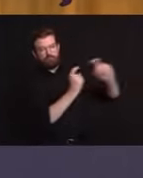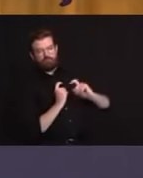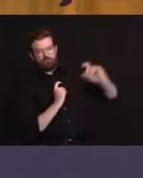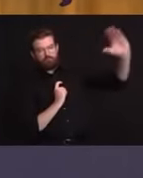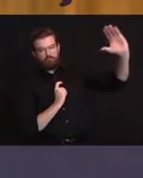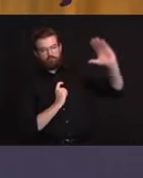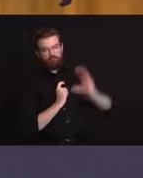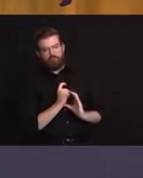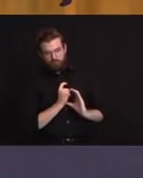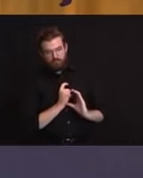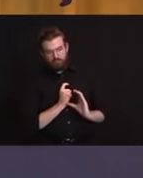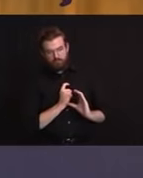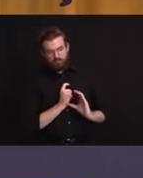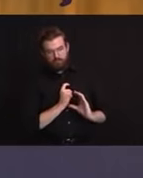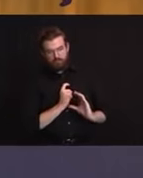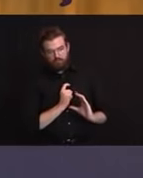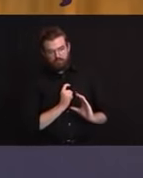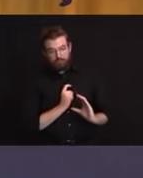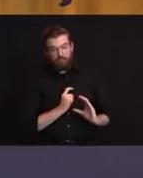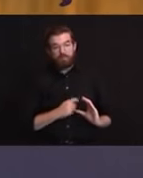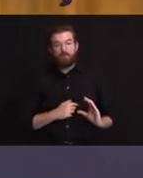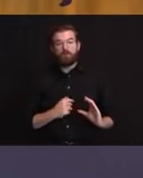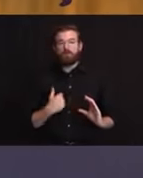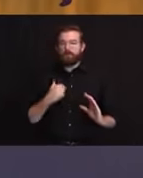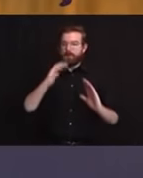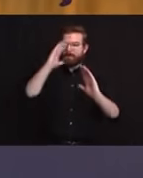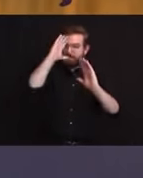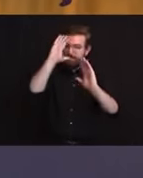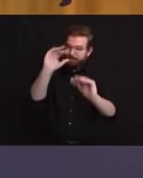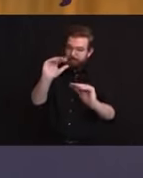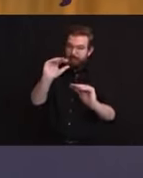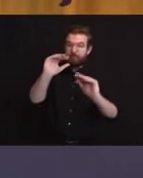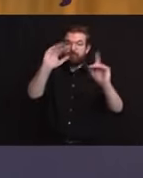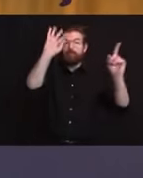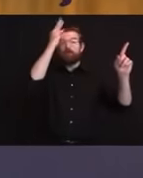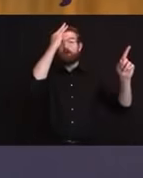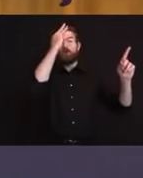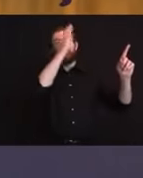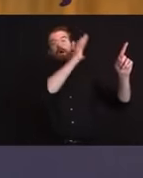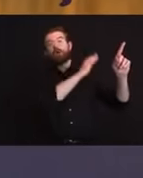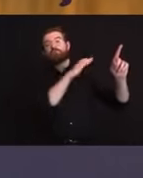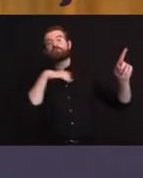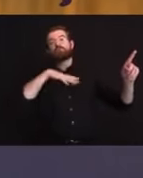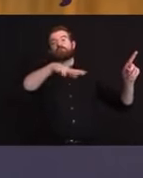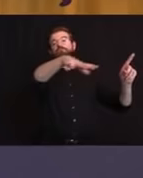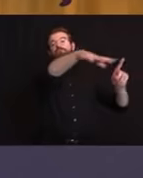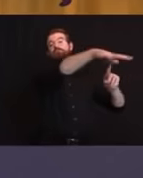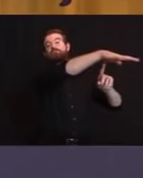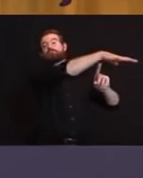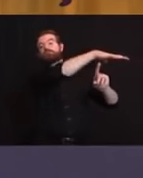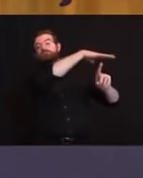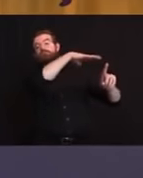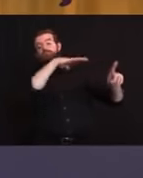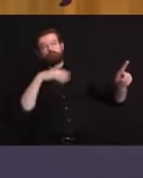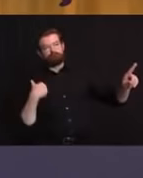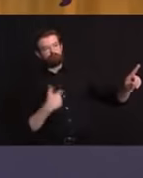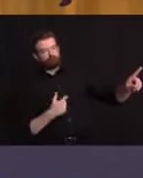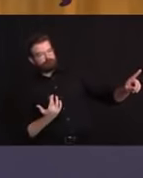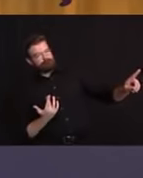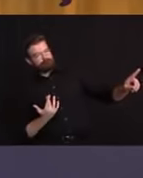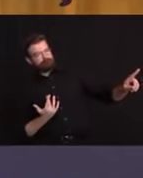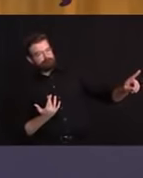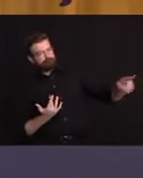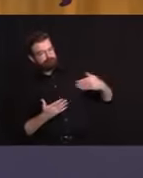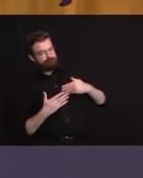this is the moment right now for the Congress this is the next sort of 3 weeks is do or die.